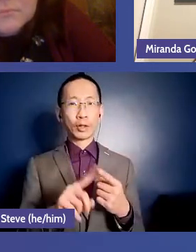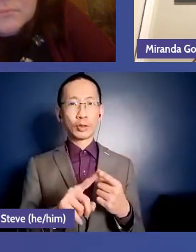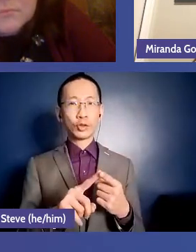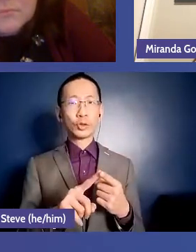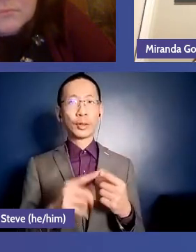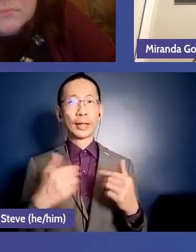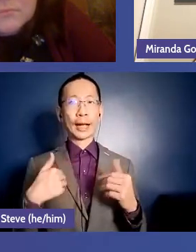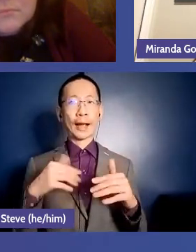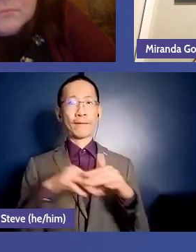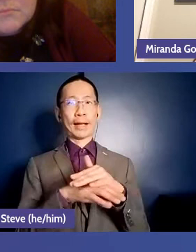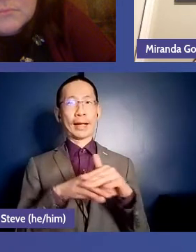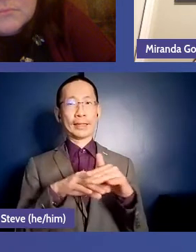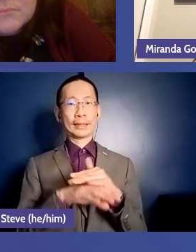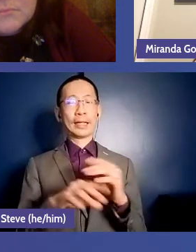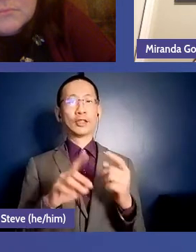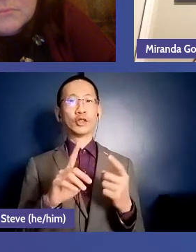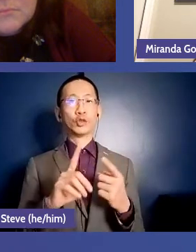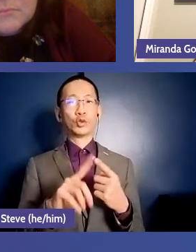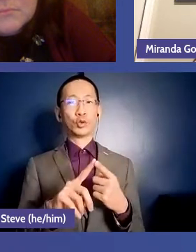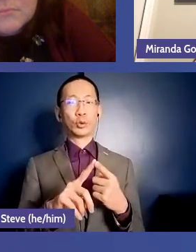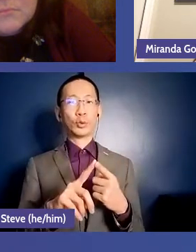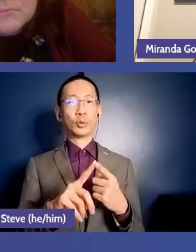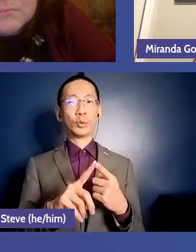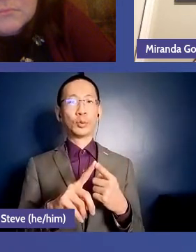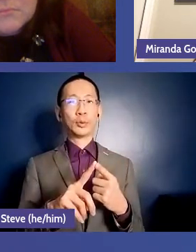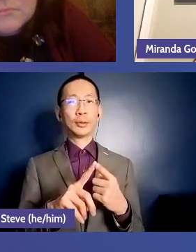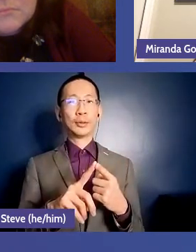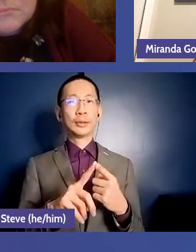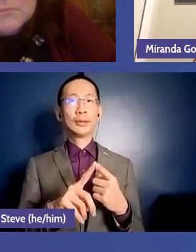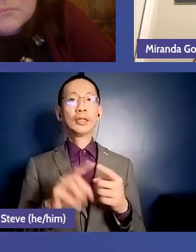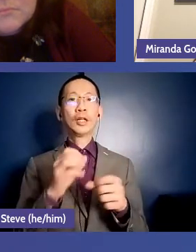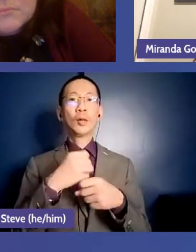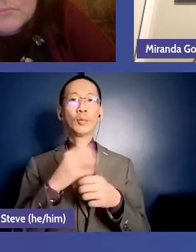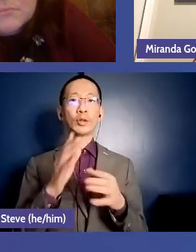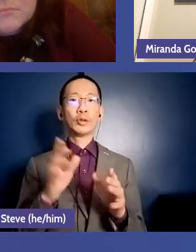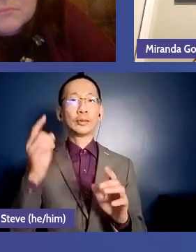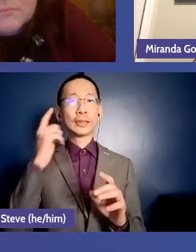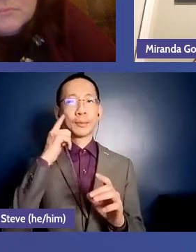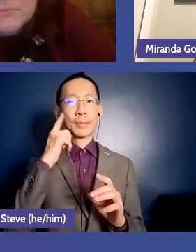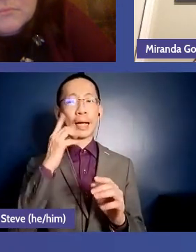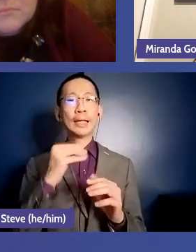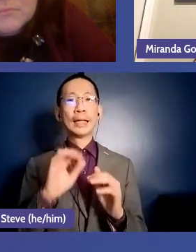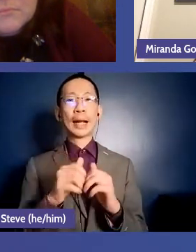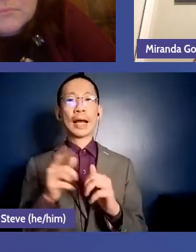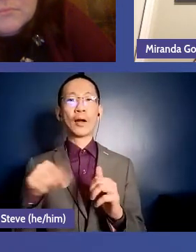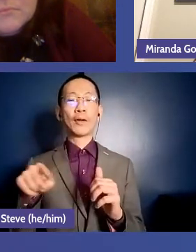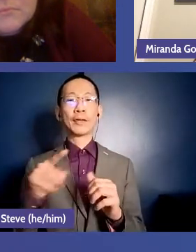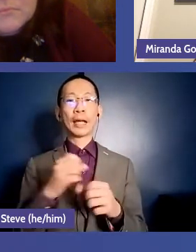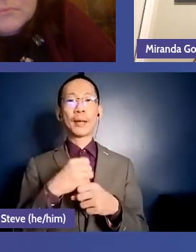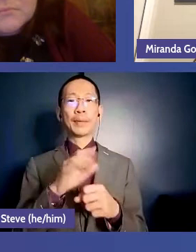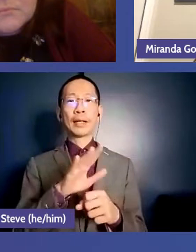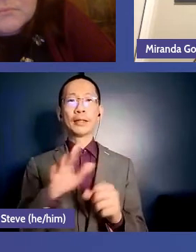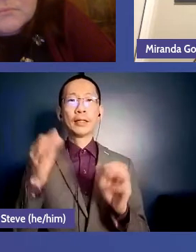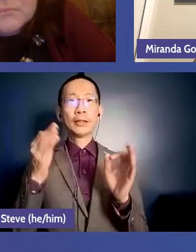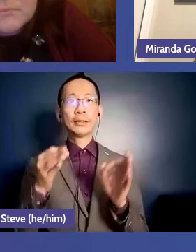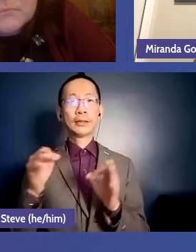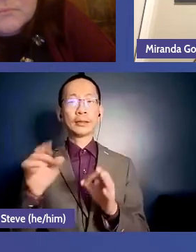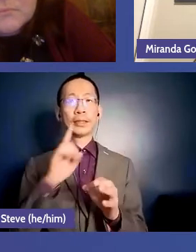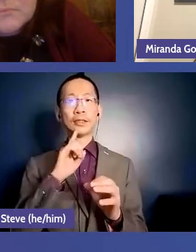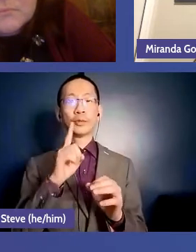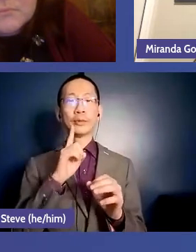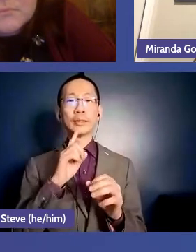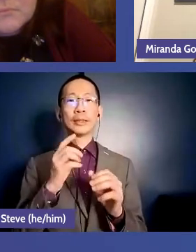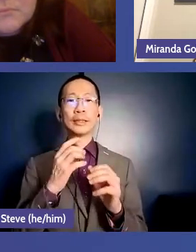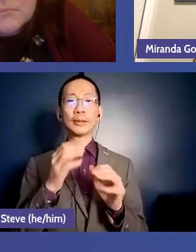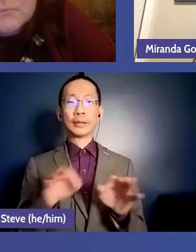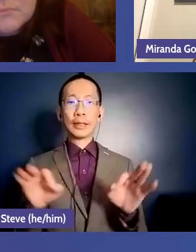have access to a producer's mind and how they make their decisions is really